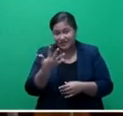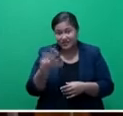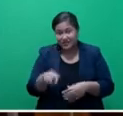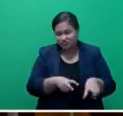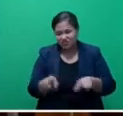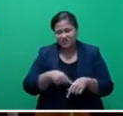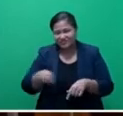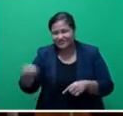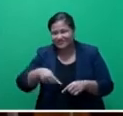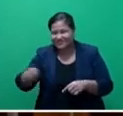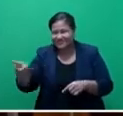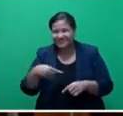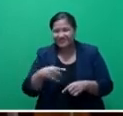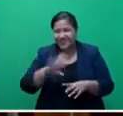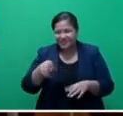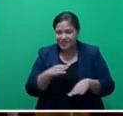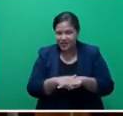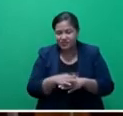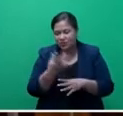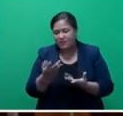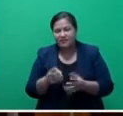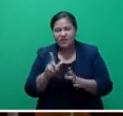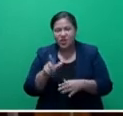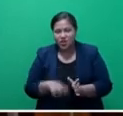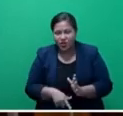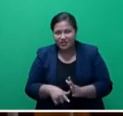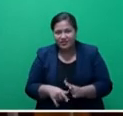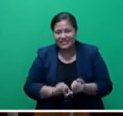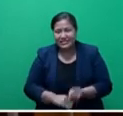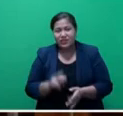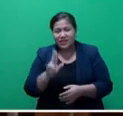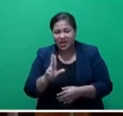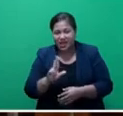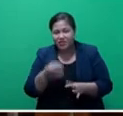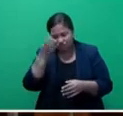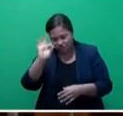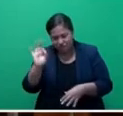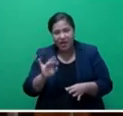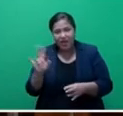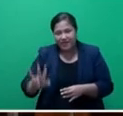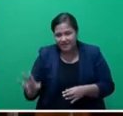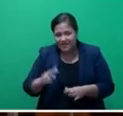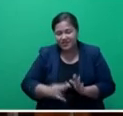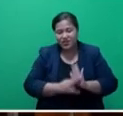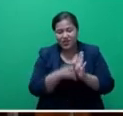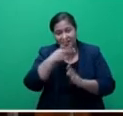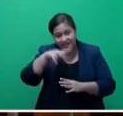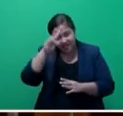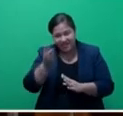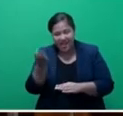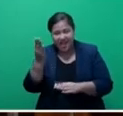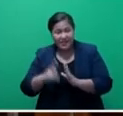routes which are serviced are Lower Southern Lao, Rotuma, Lomai Viti, Northern Lao, Kandavu, Upper Southern Lao,